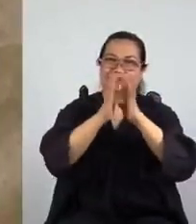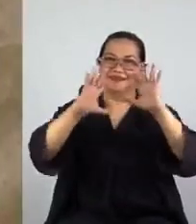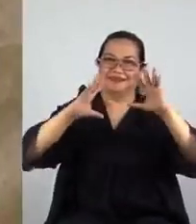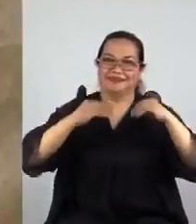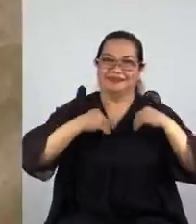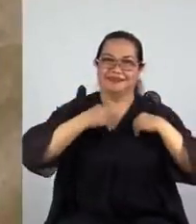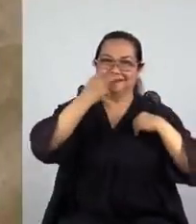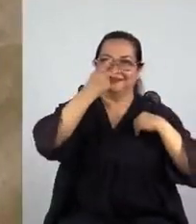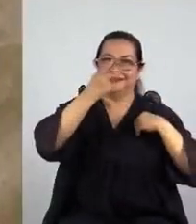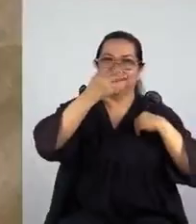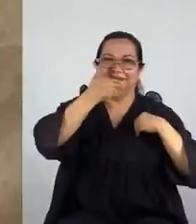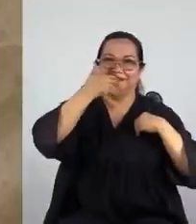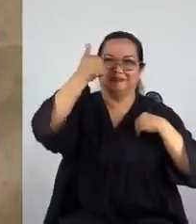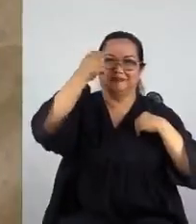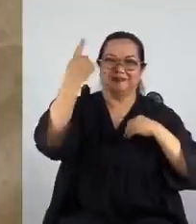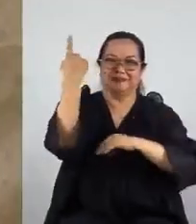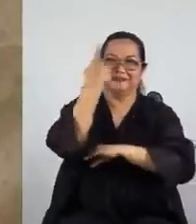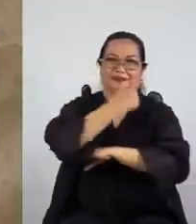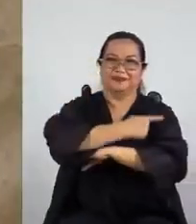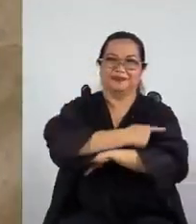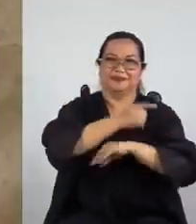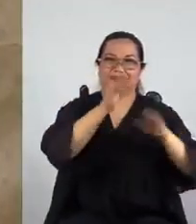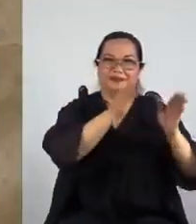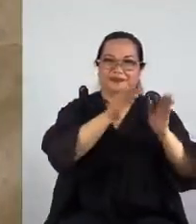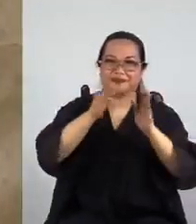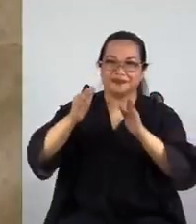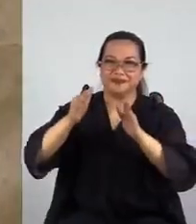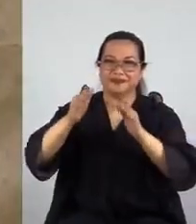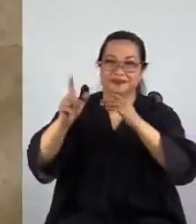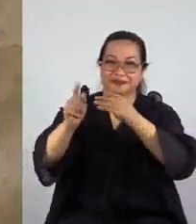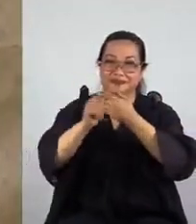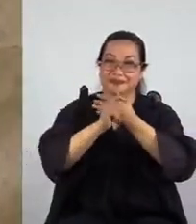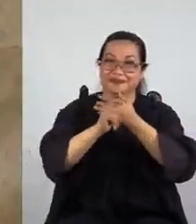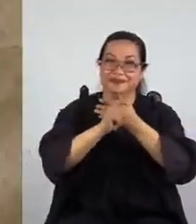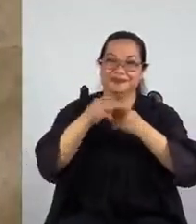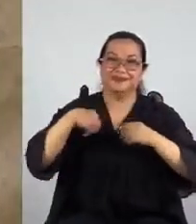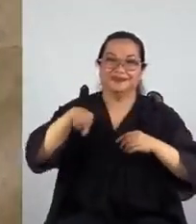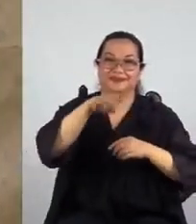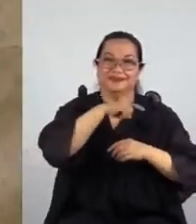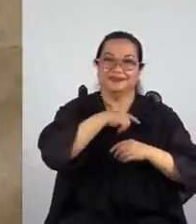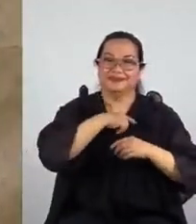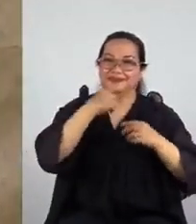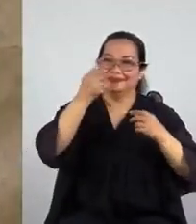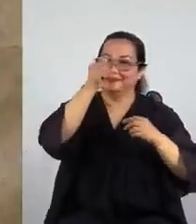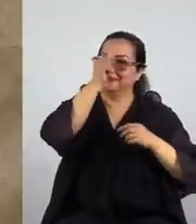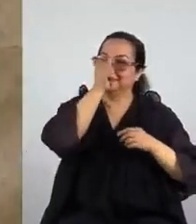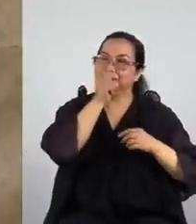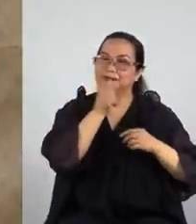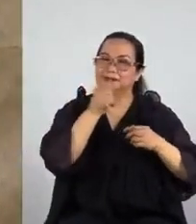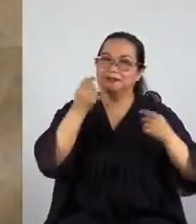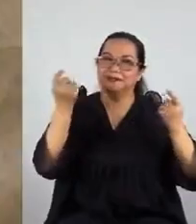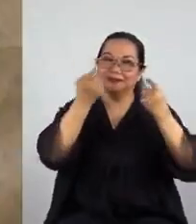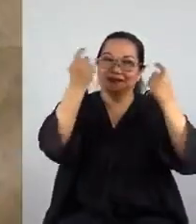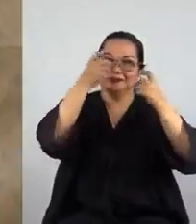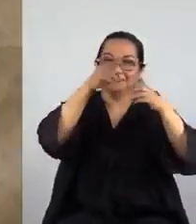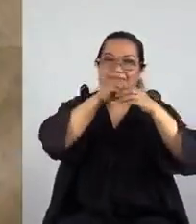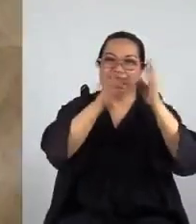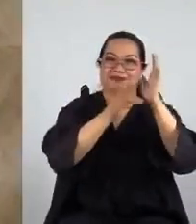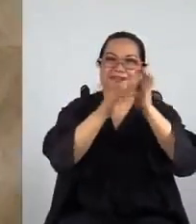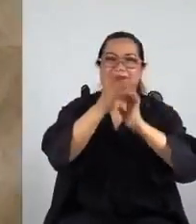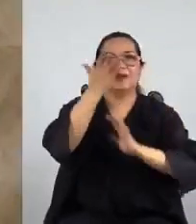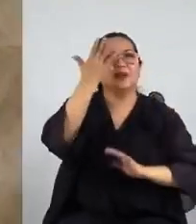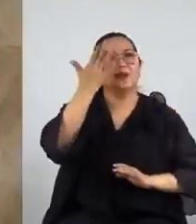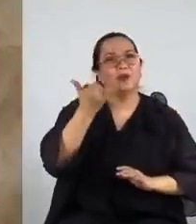better days. Whatever trials and temptations come our way, we will endure and be victorious in Christ. Why?